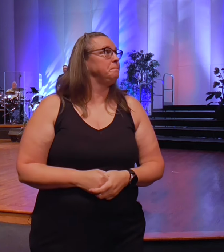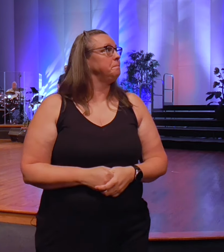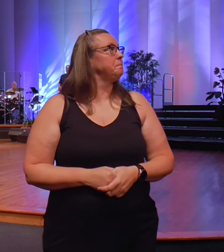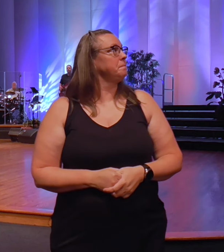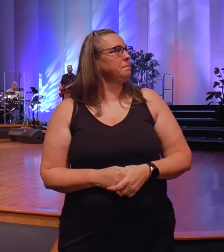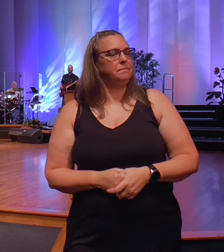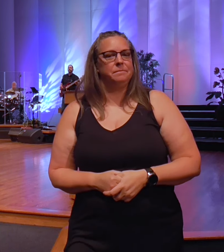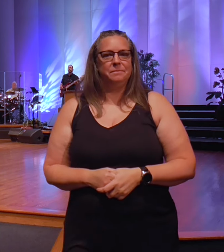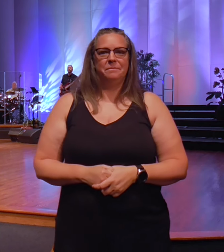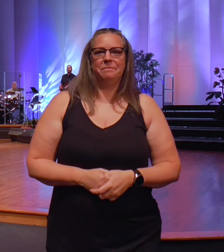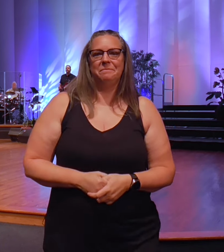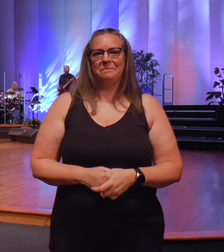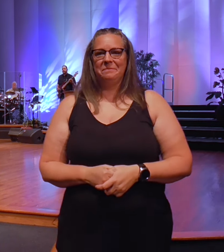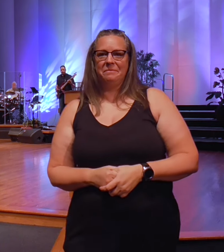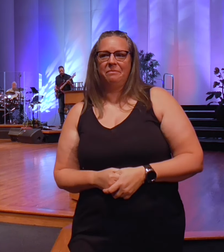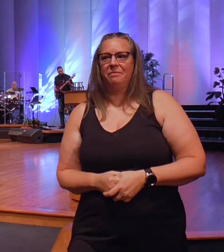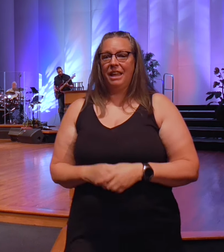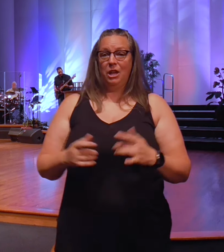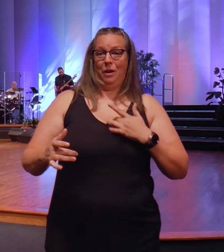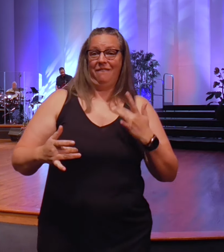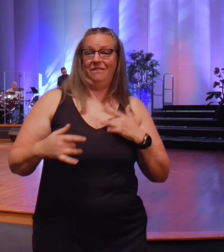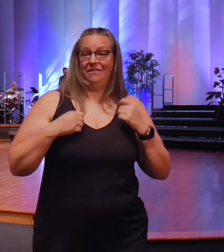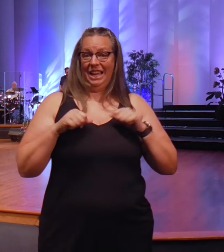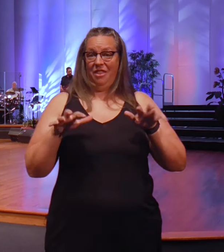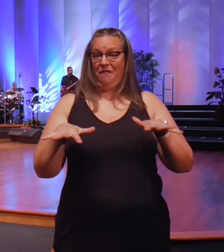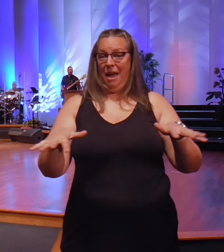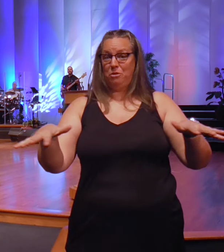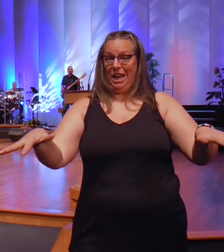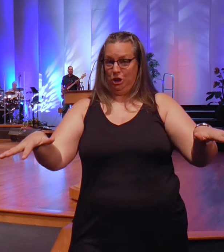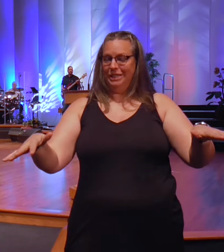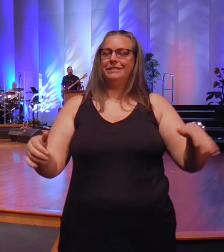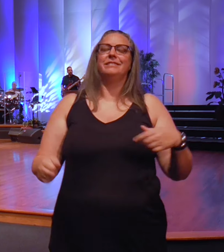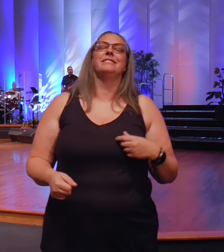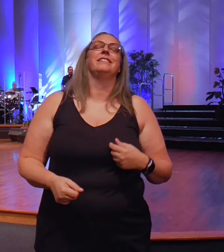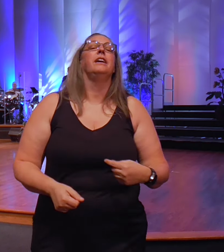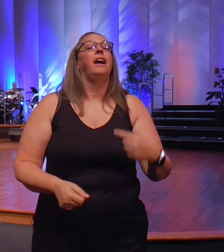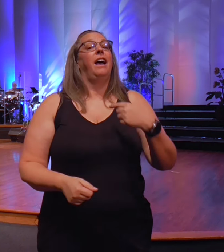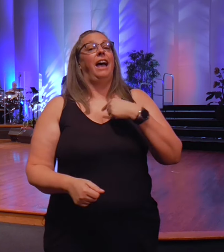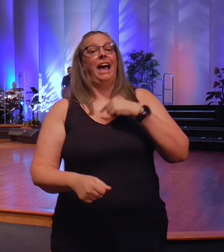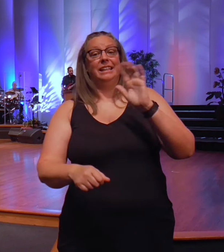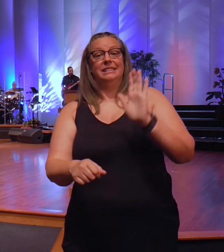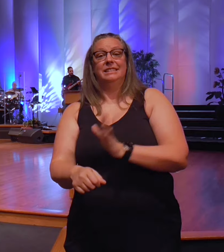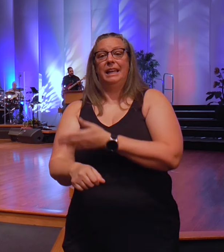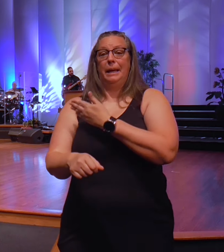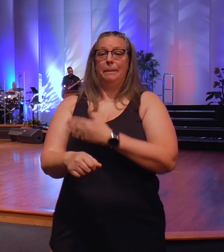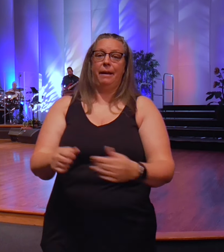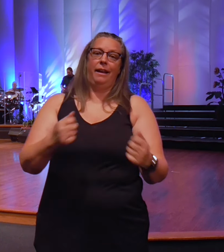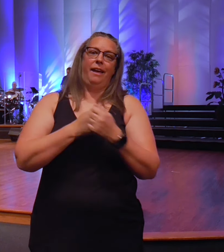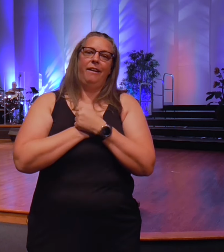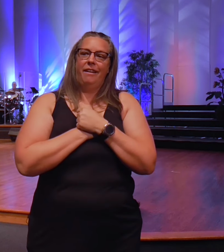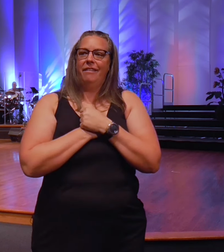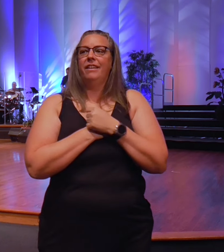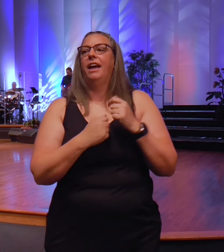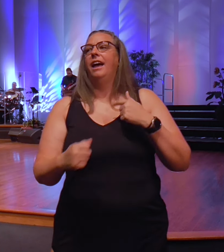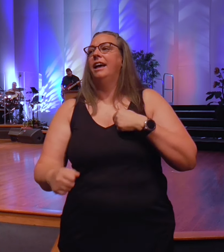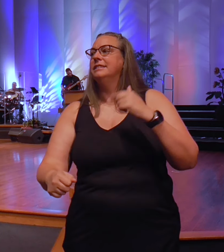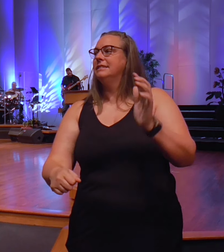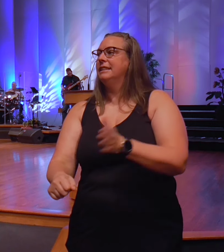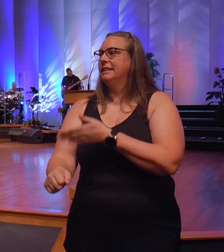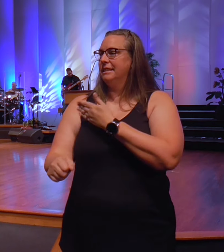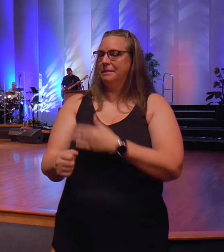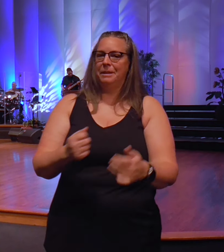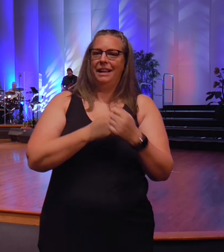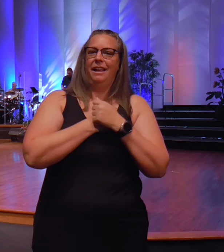Get the cells moving, the vibration going. Here we go. I sing my love. I sing my love.